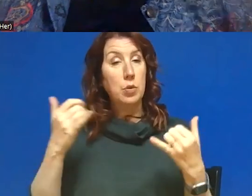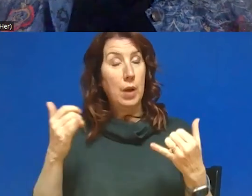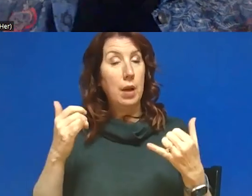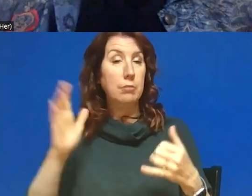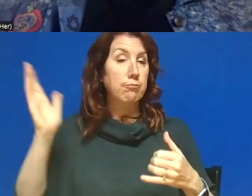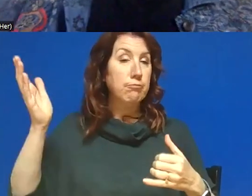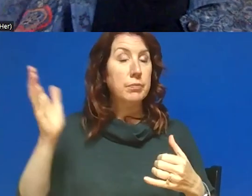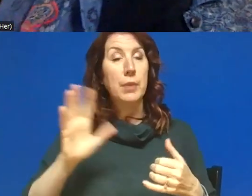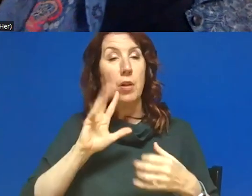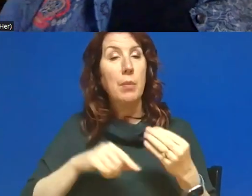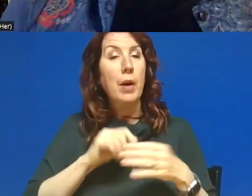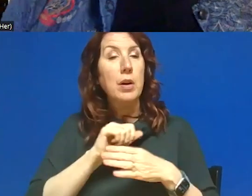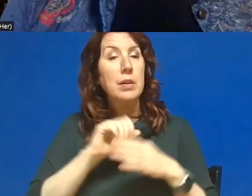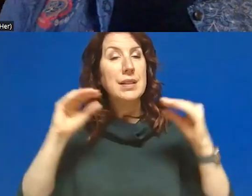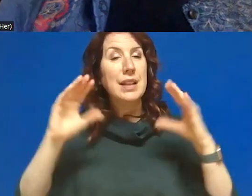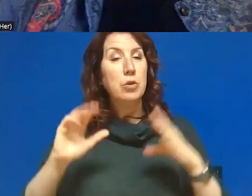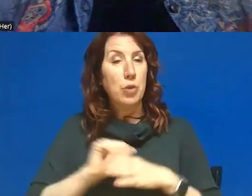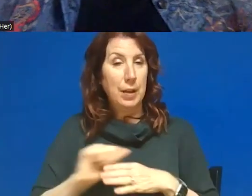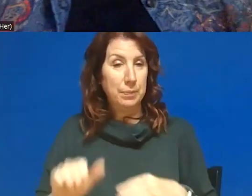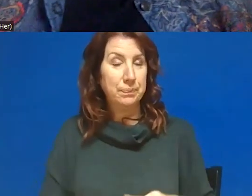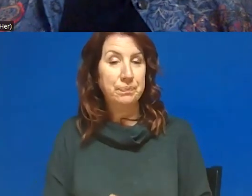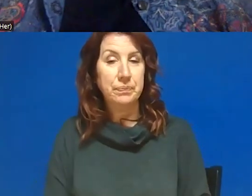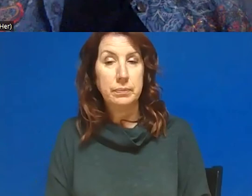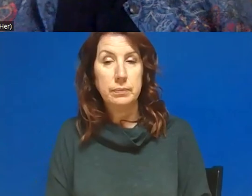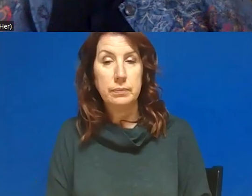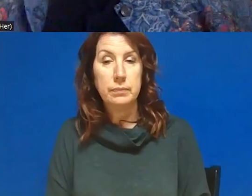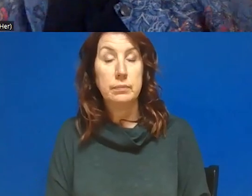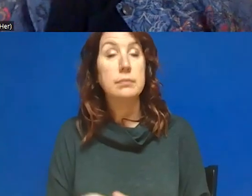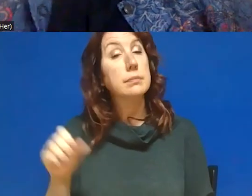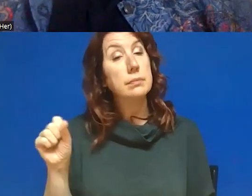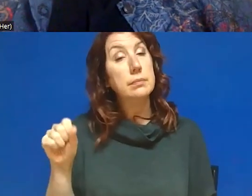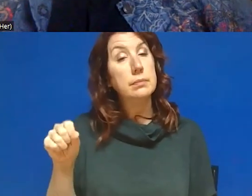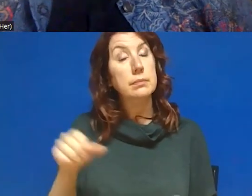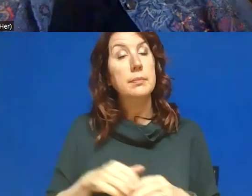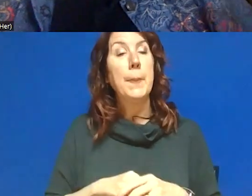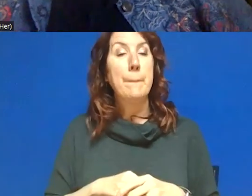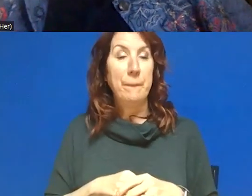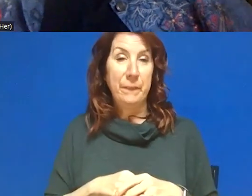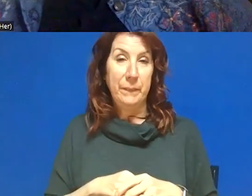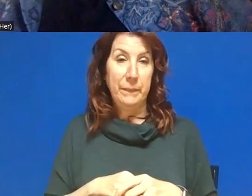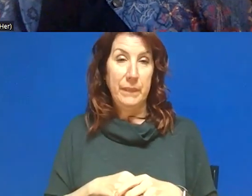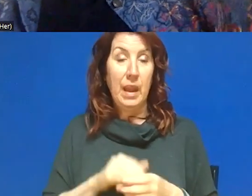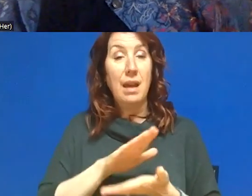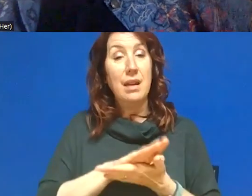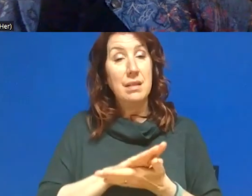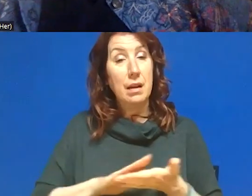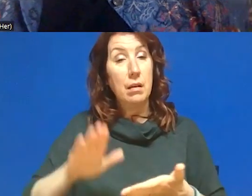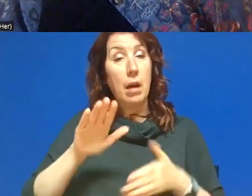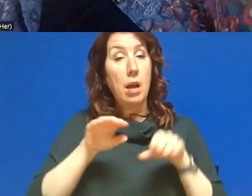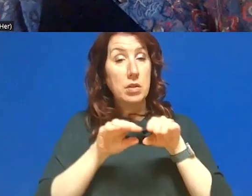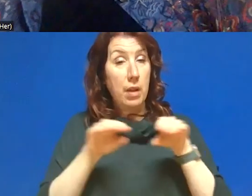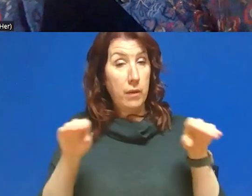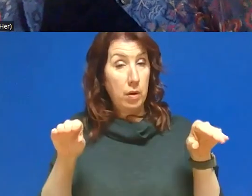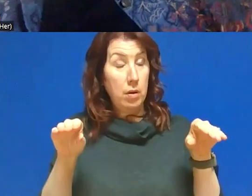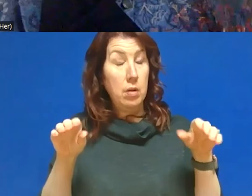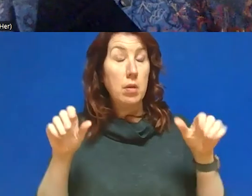issue around teacher training around these issues. Yeah, so specifically at the collegiate level, I think that there's a lot of